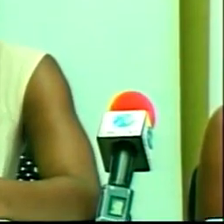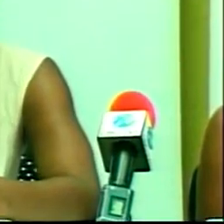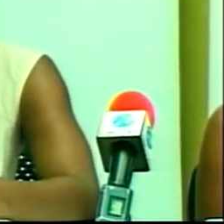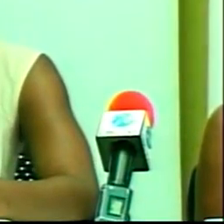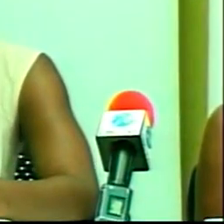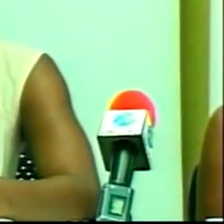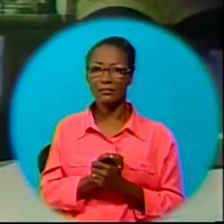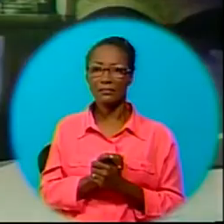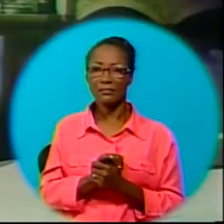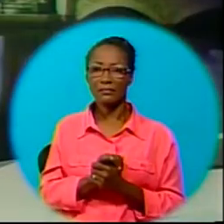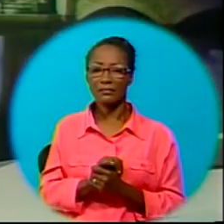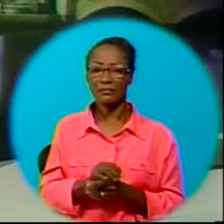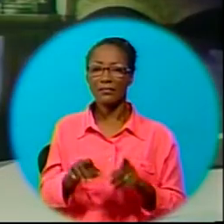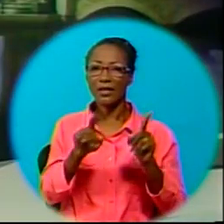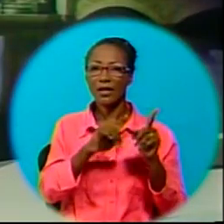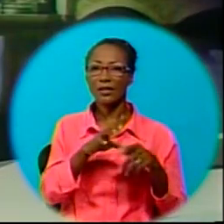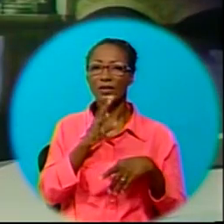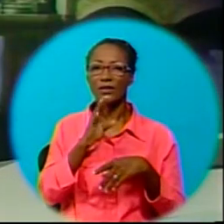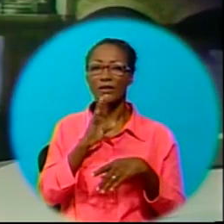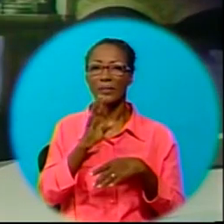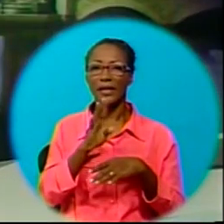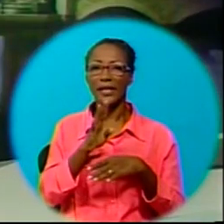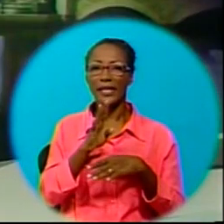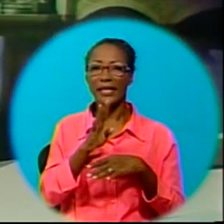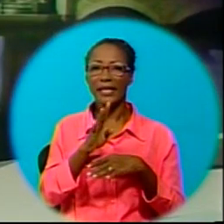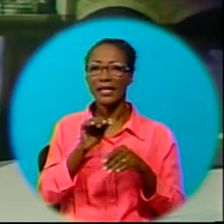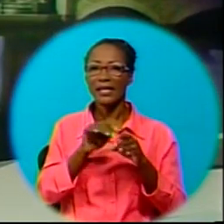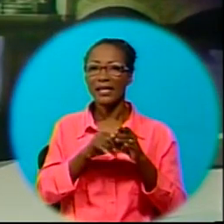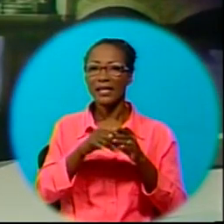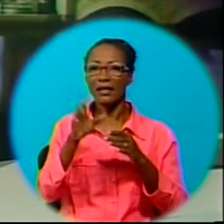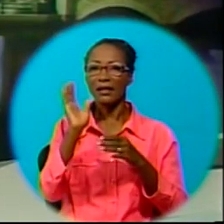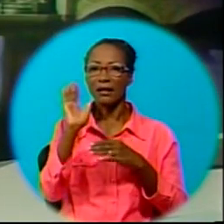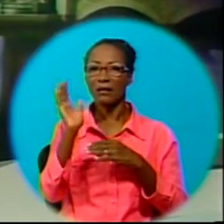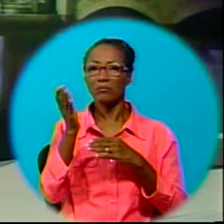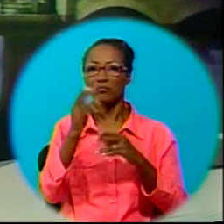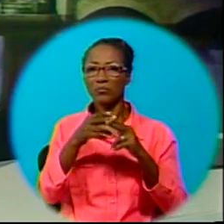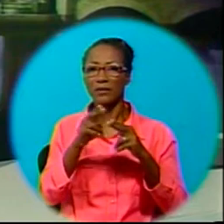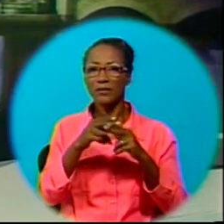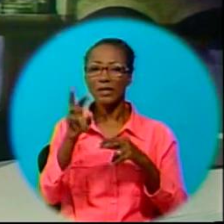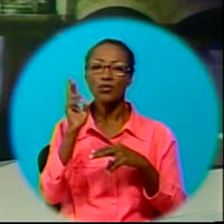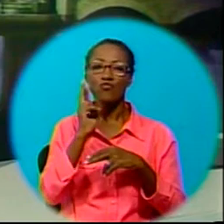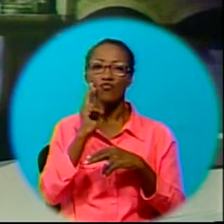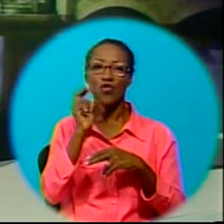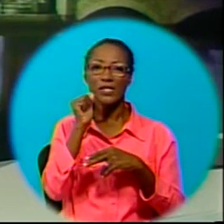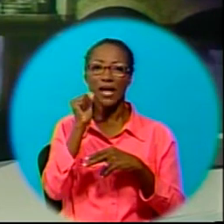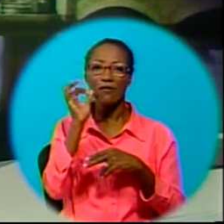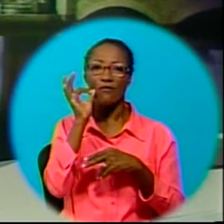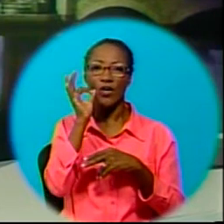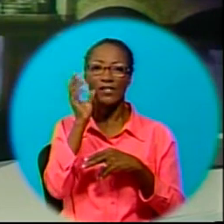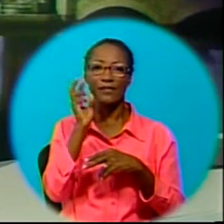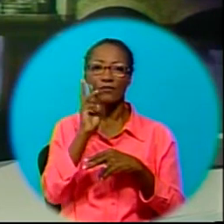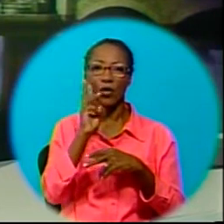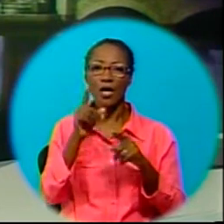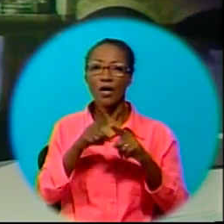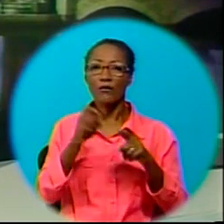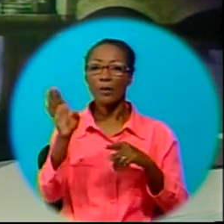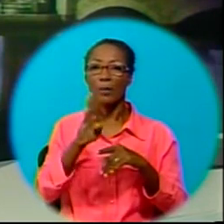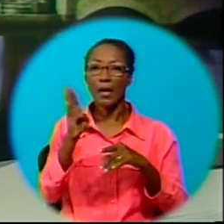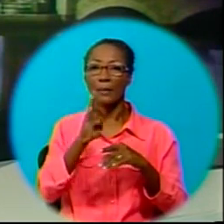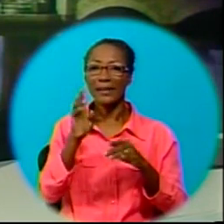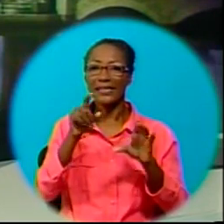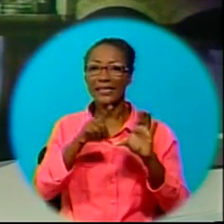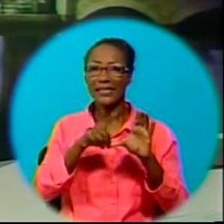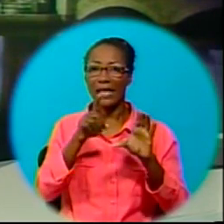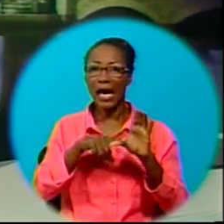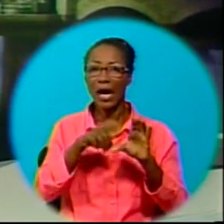ever. Also speaking at that briefing was Roseanne Foster Vaughan of the Barbados Council for the Disabled. She's concerned about